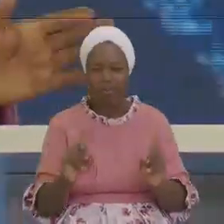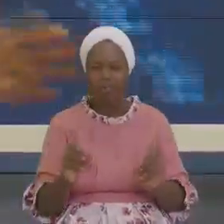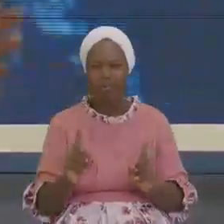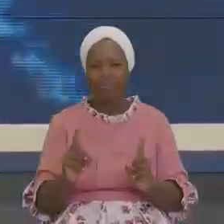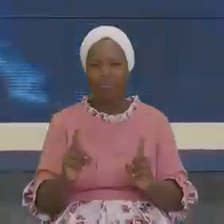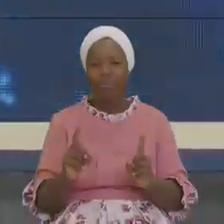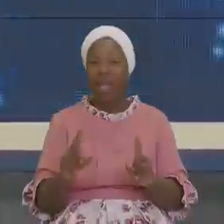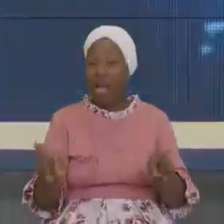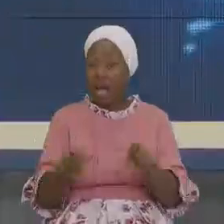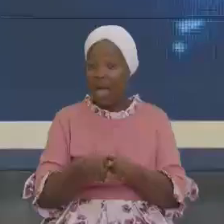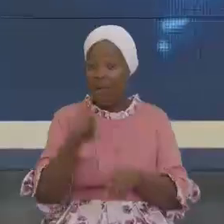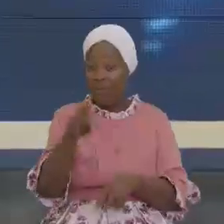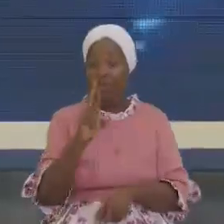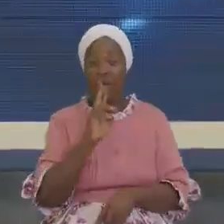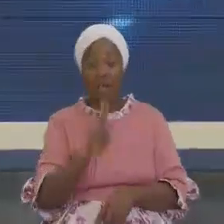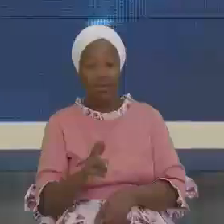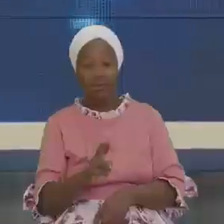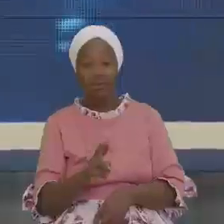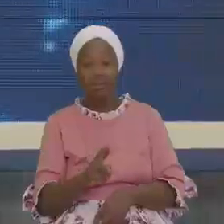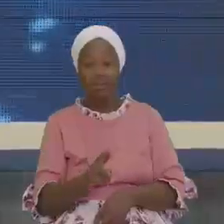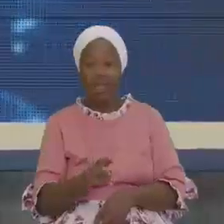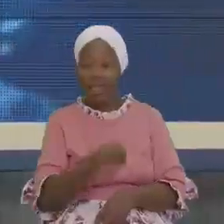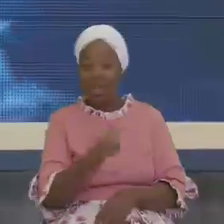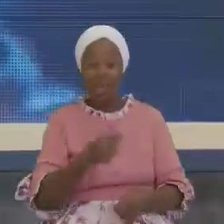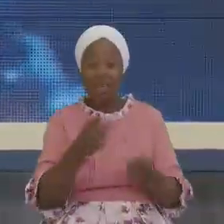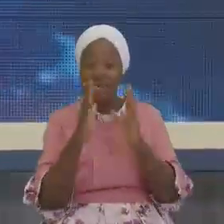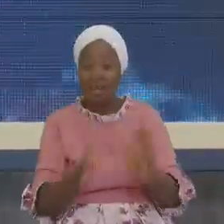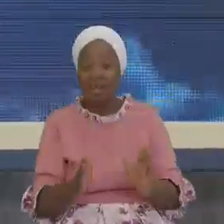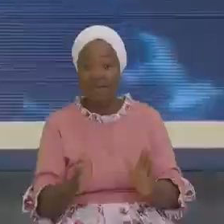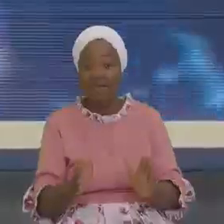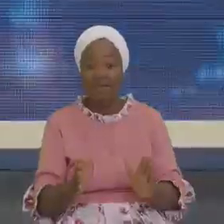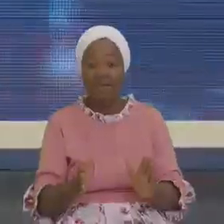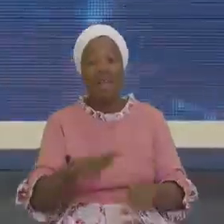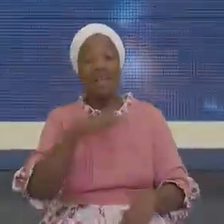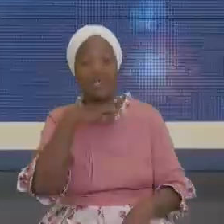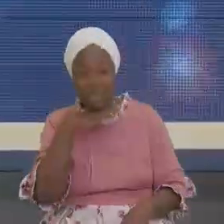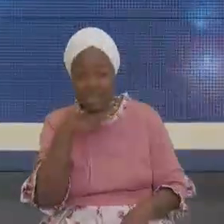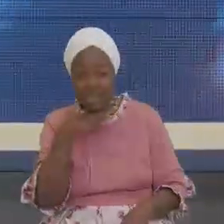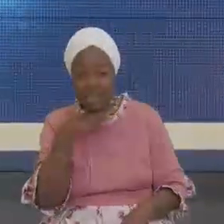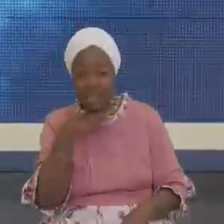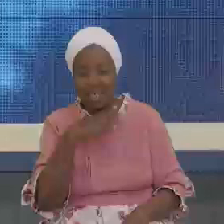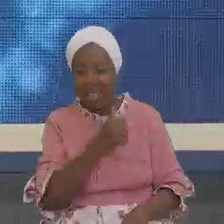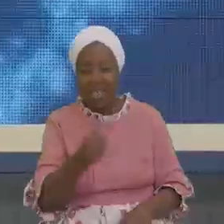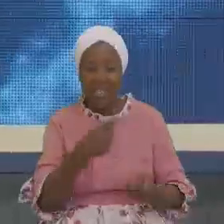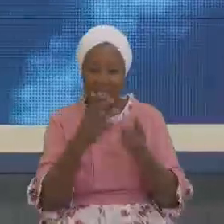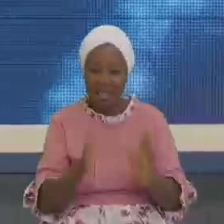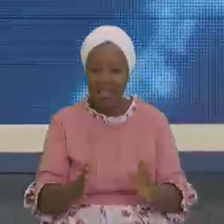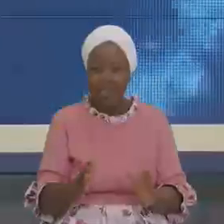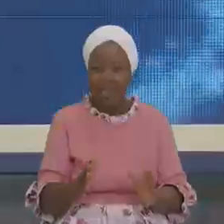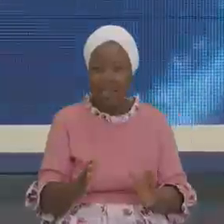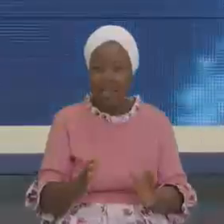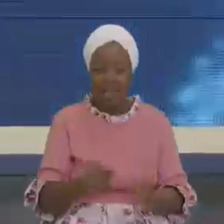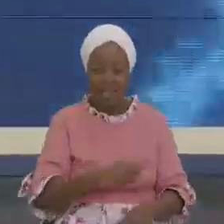As you are a sinner, dirty, a sinner